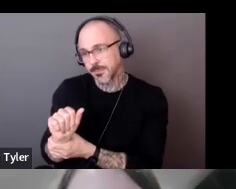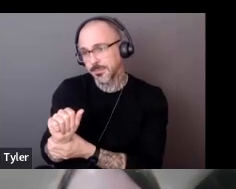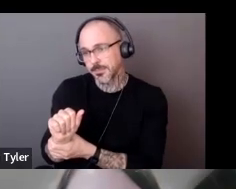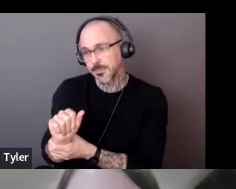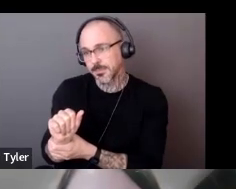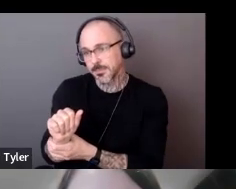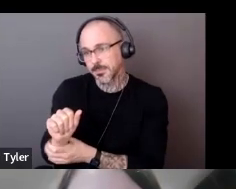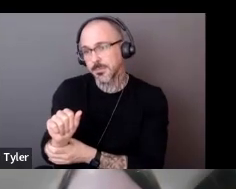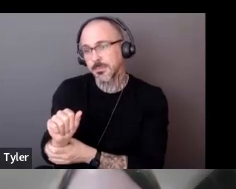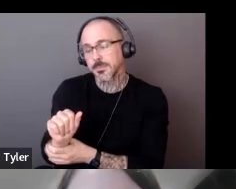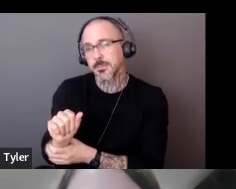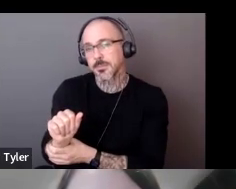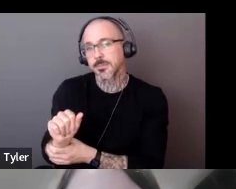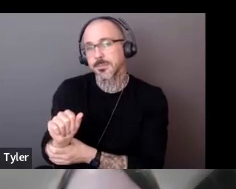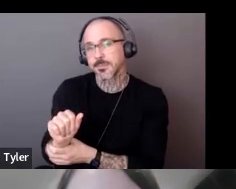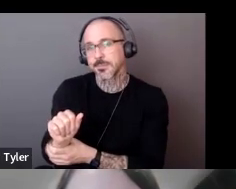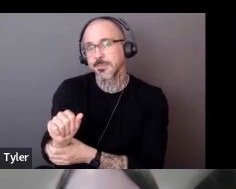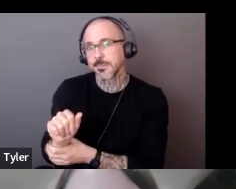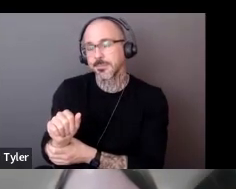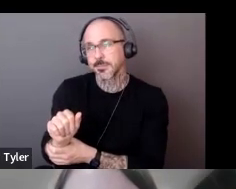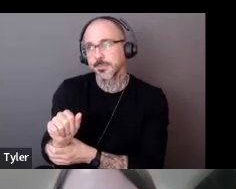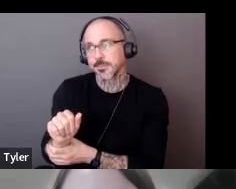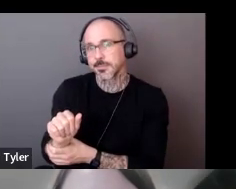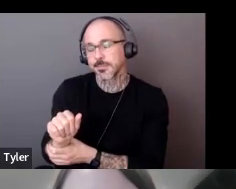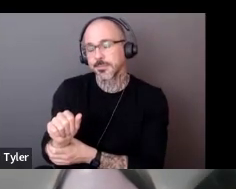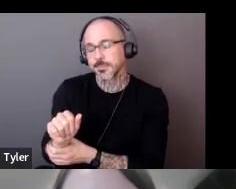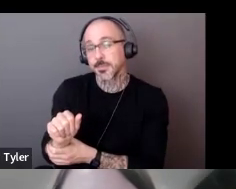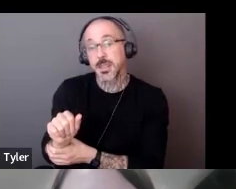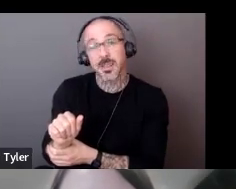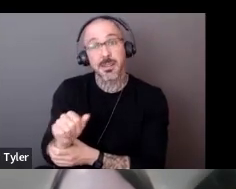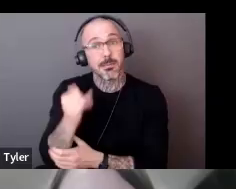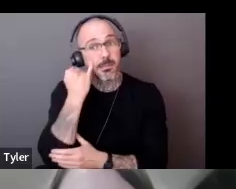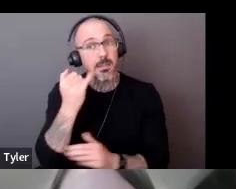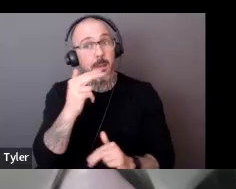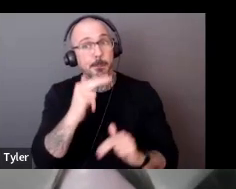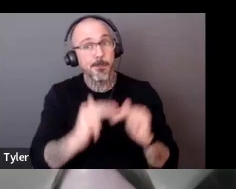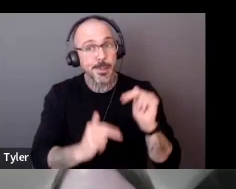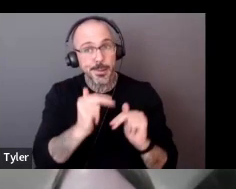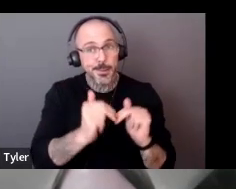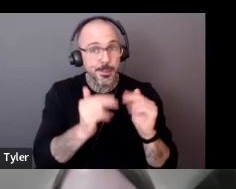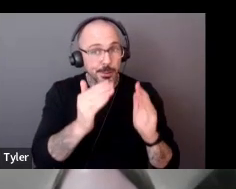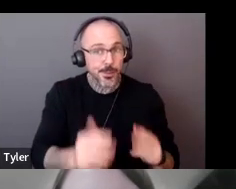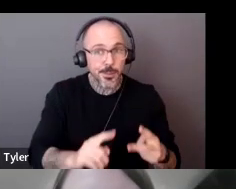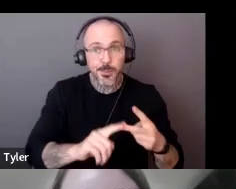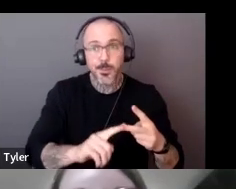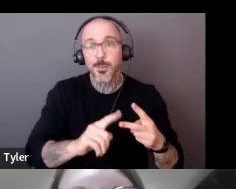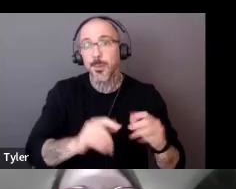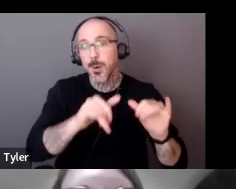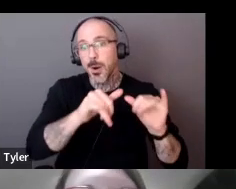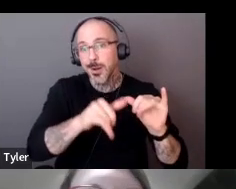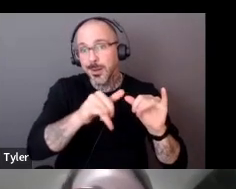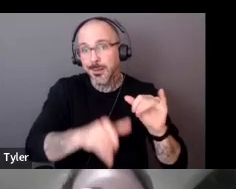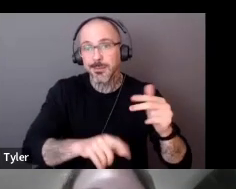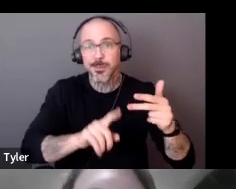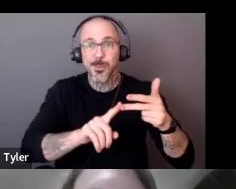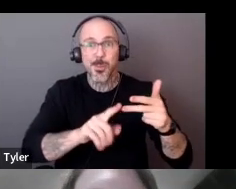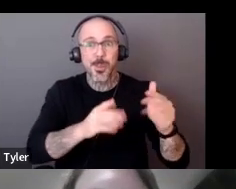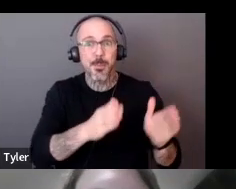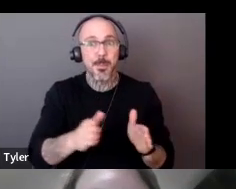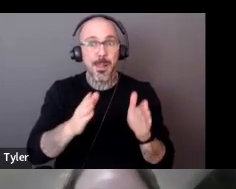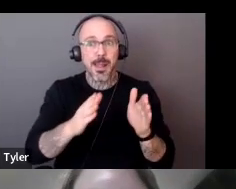collaborating with builders and architects and planning officials and so forth to